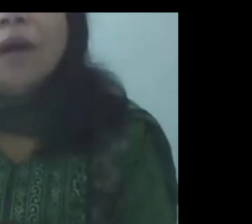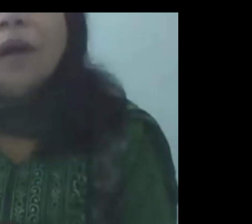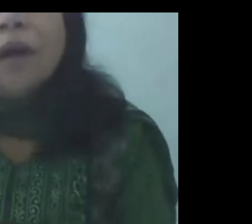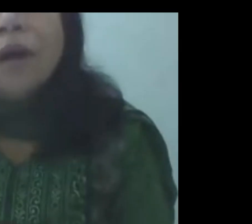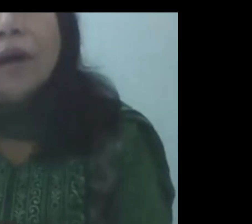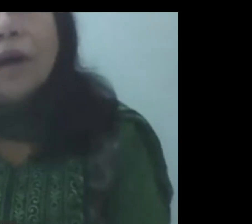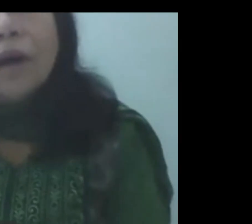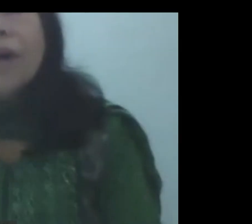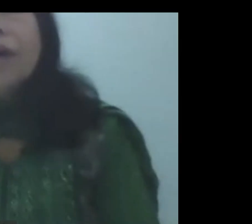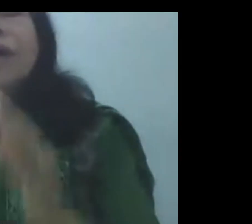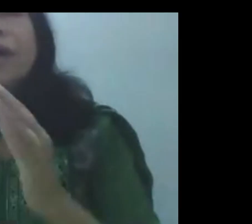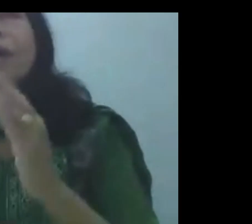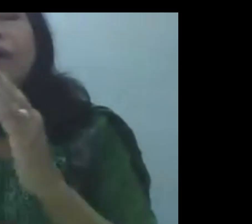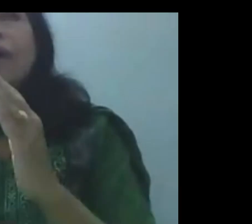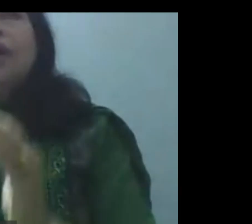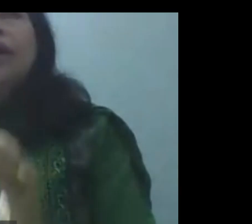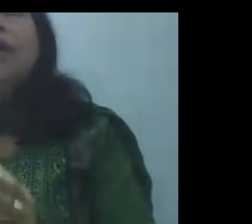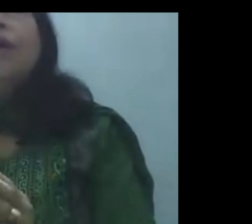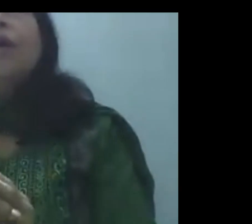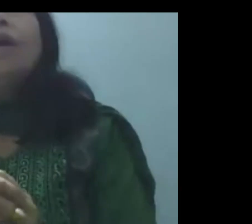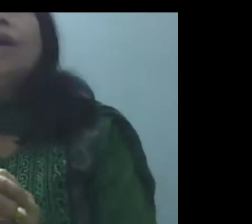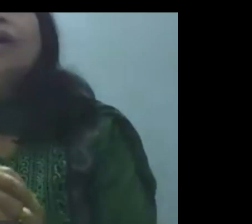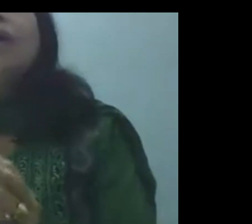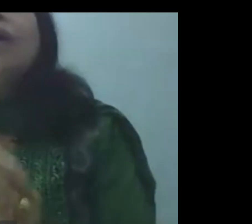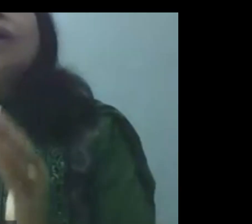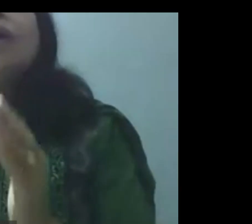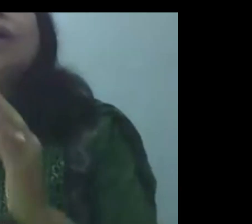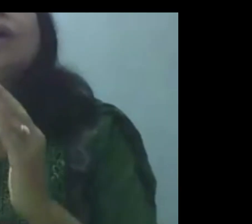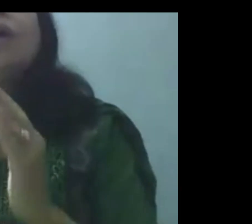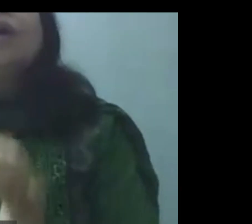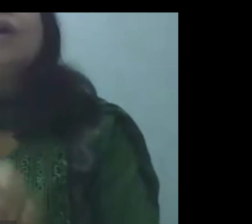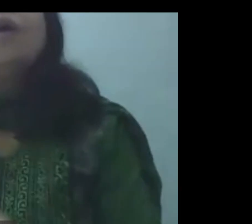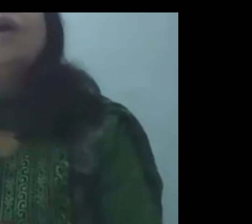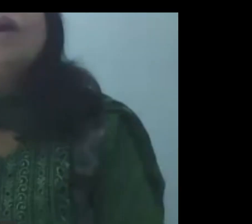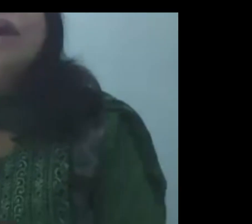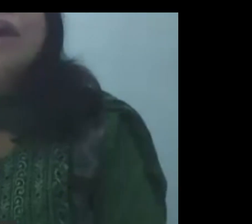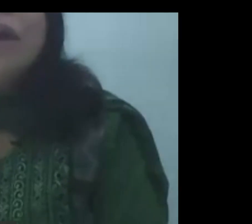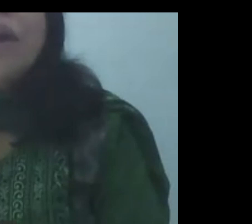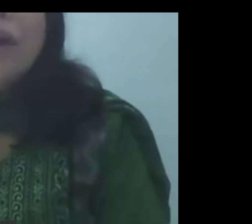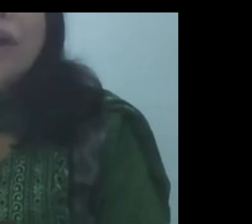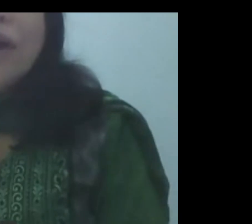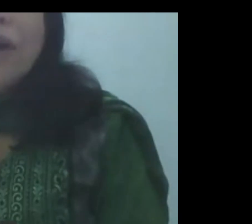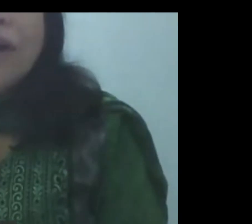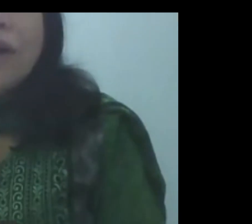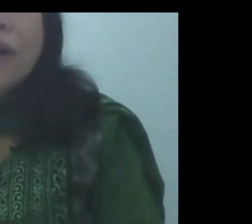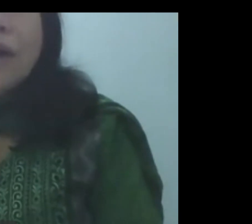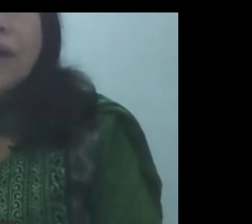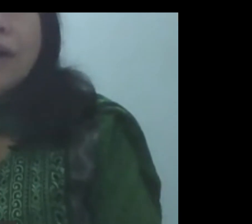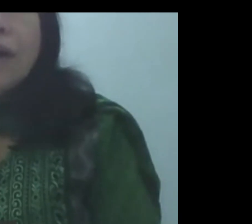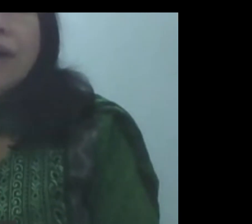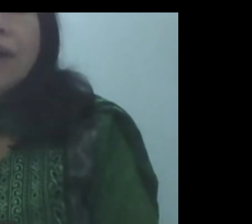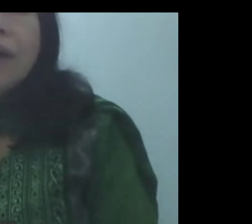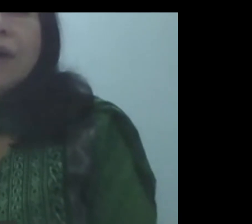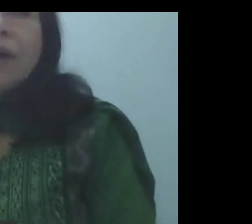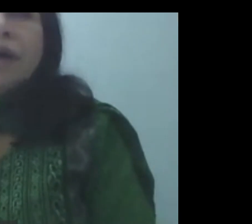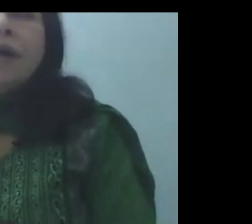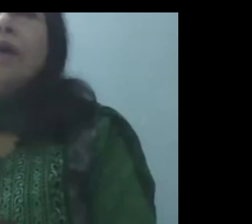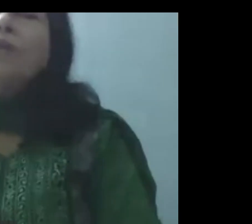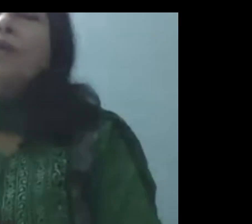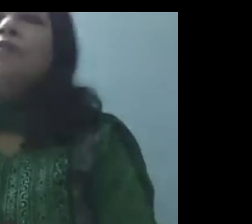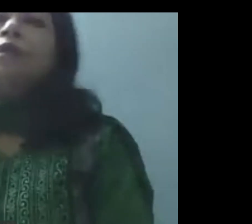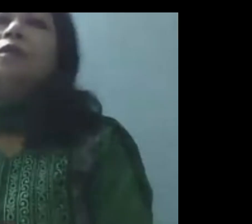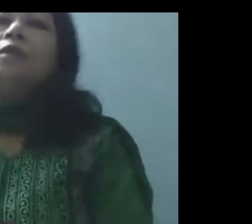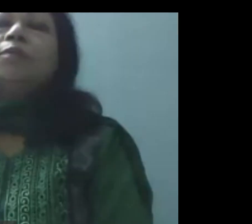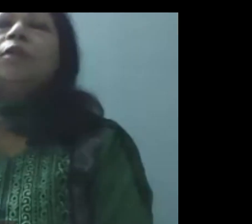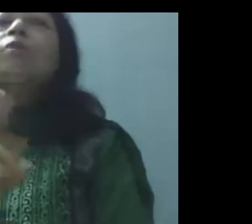house and passing near my house, and the noise has disturbed everything whenever I